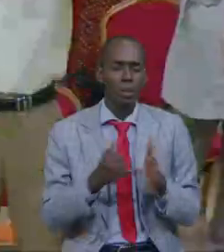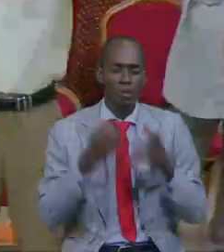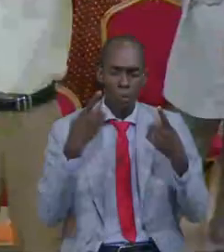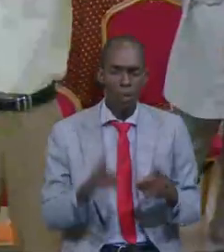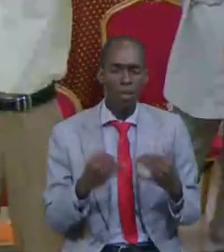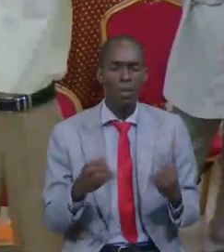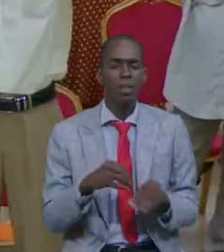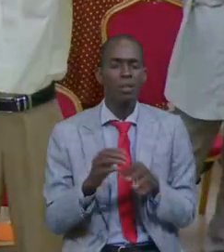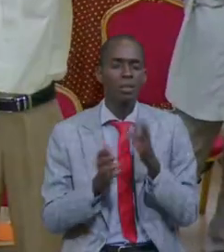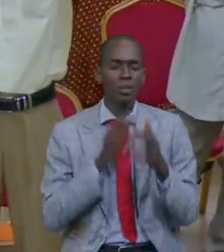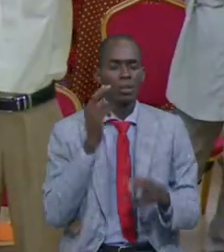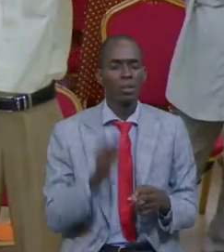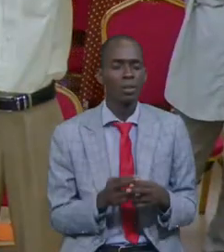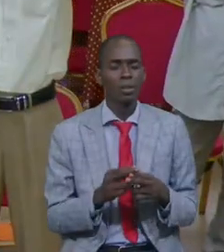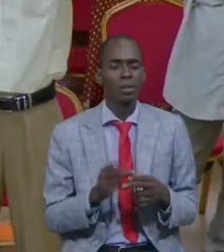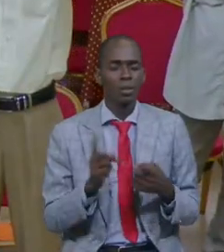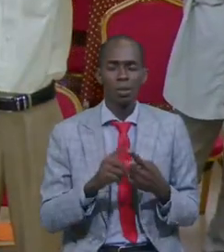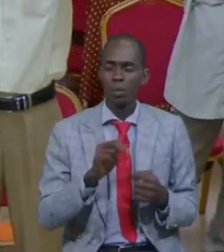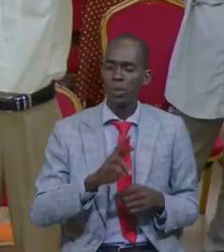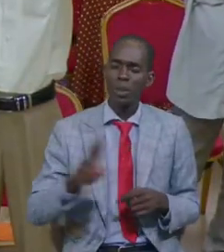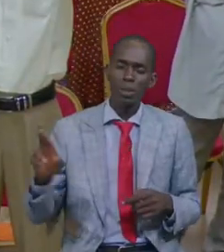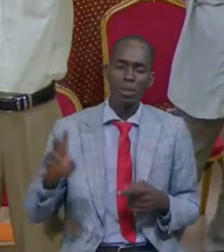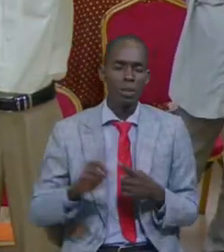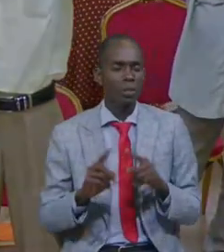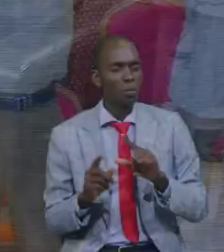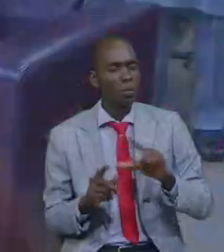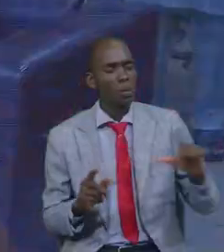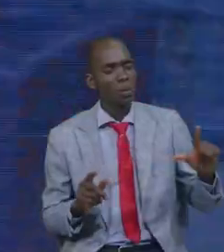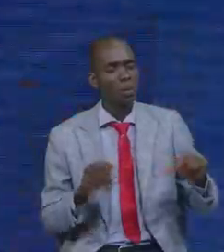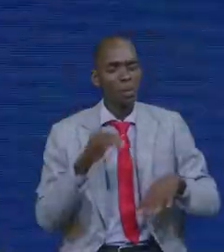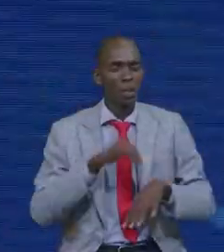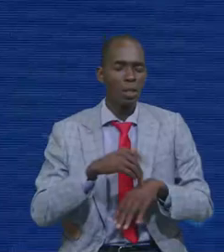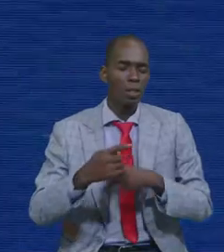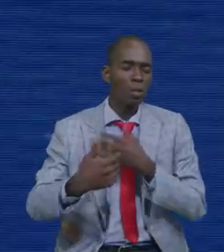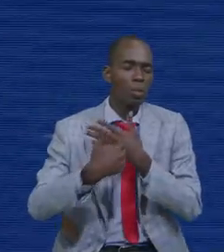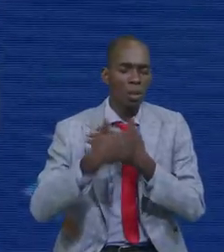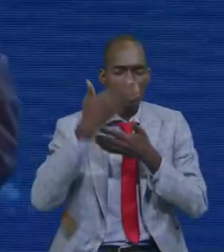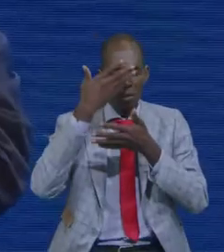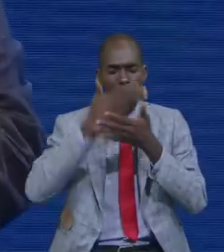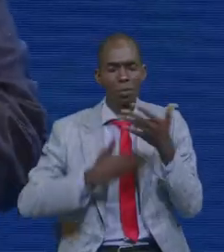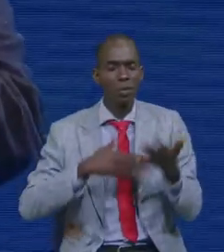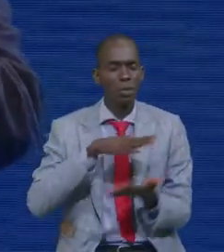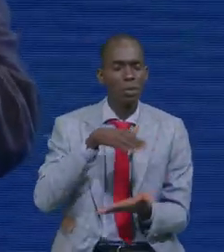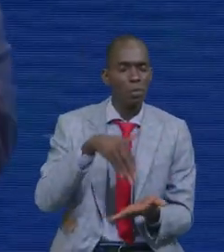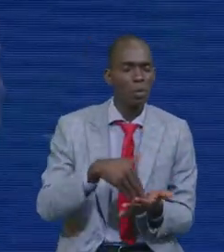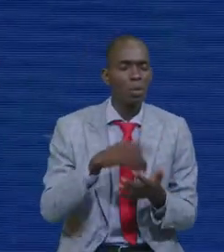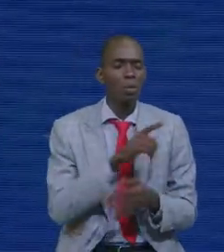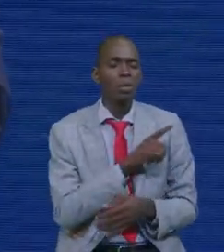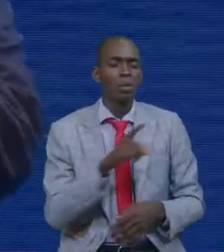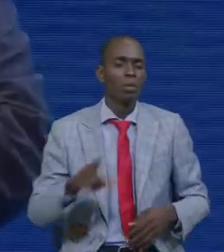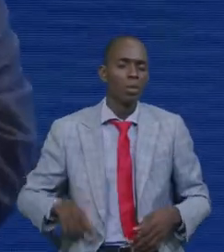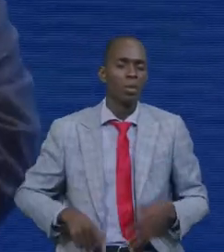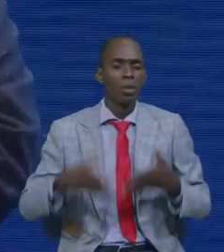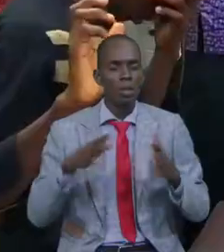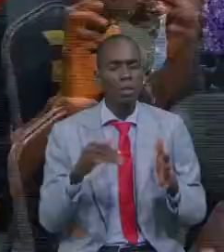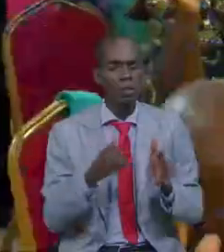pass. To the right, to the left, at the back, in front, in the middle. Lord, let